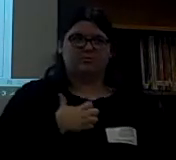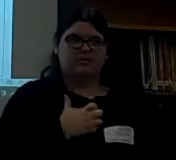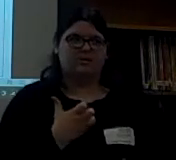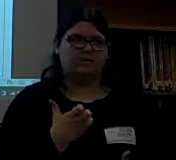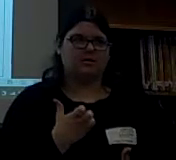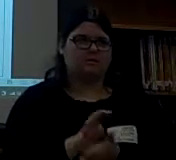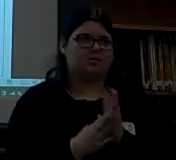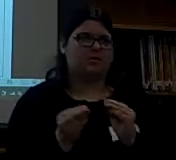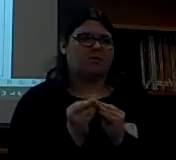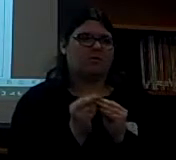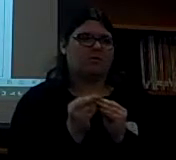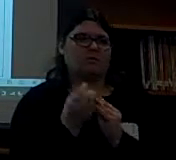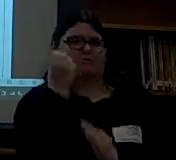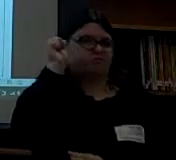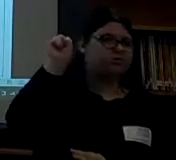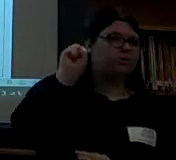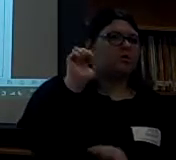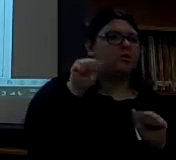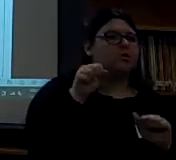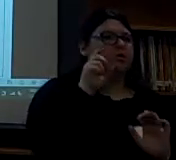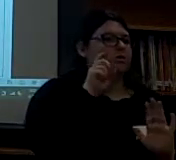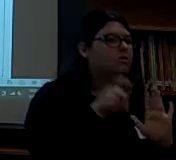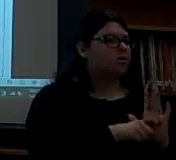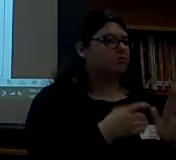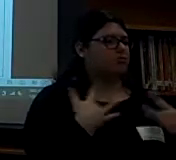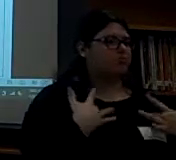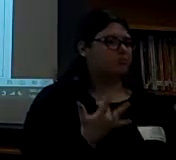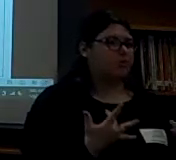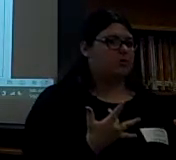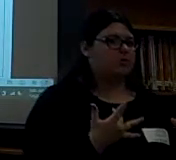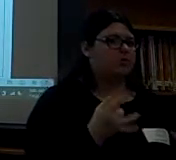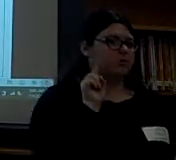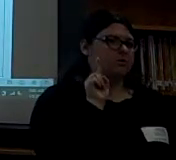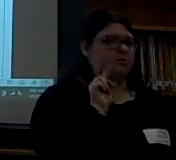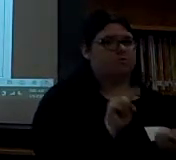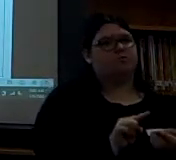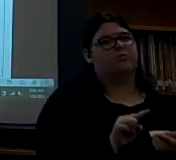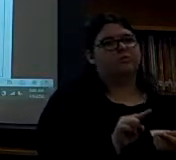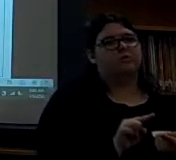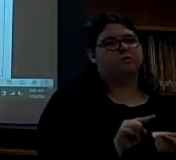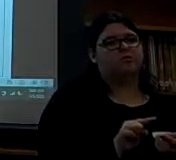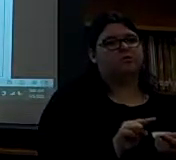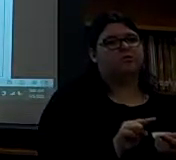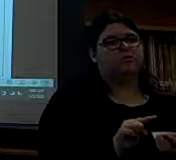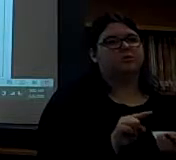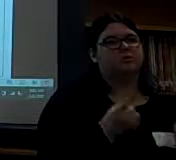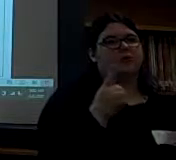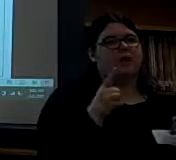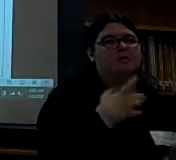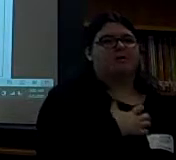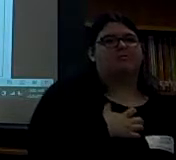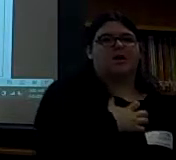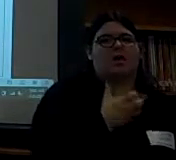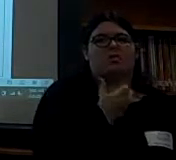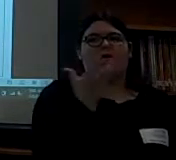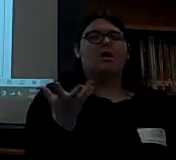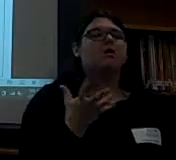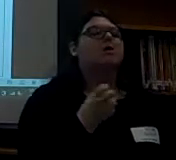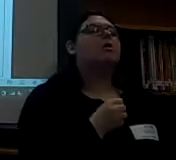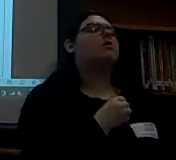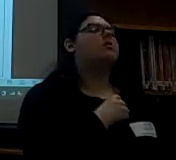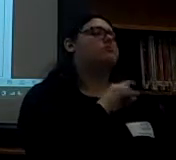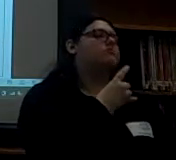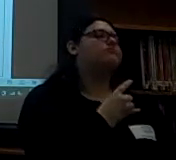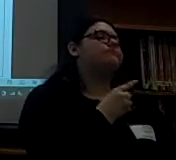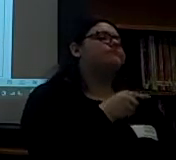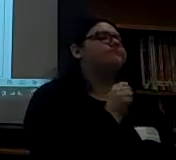becoming more defiant, when you can recognize what's going on, that actually reduces the likelihood of their yuck. When you can say, oh, my child's struggling with the